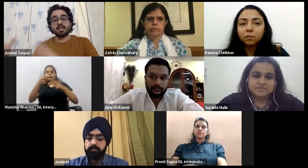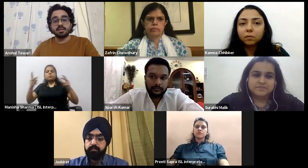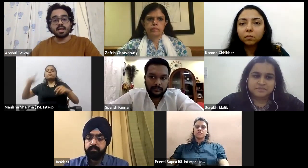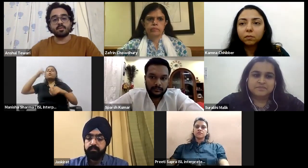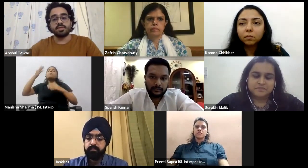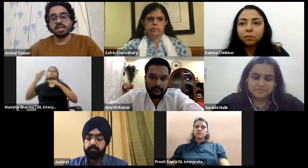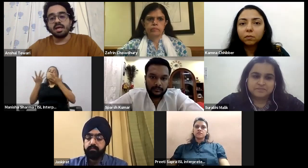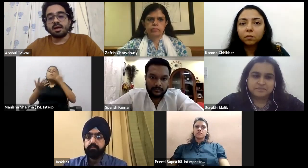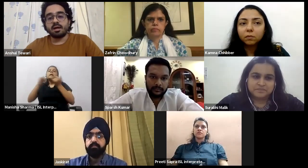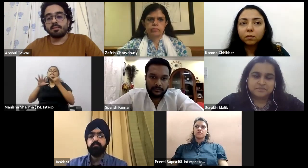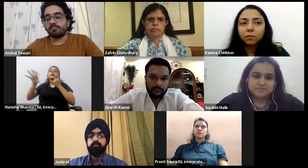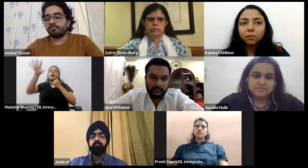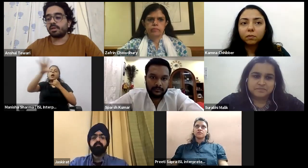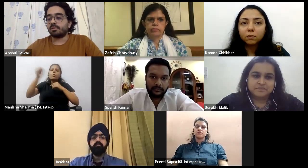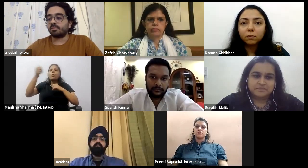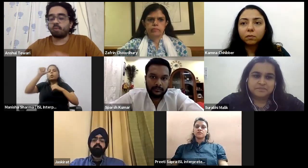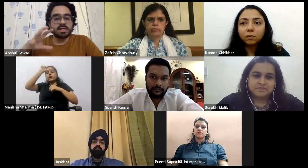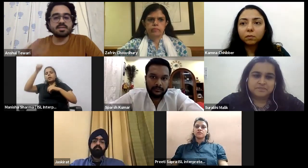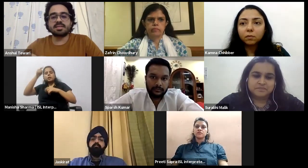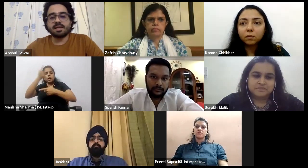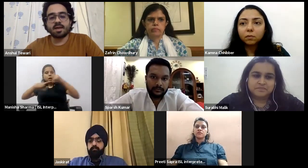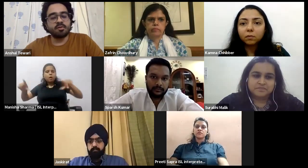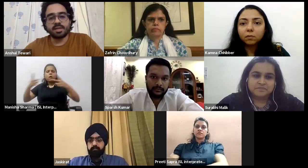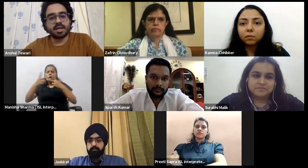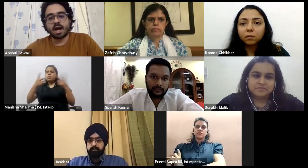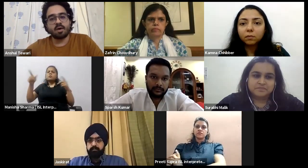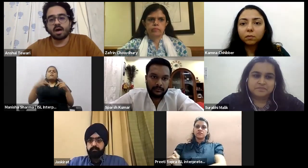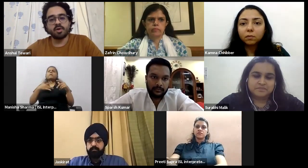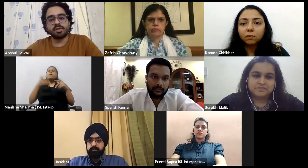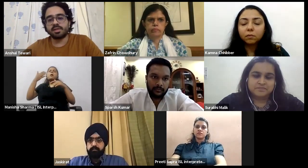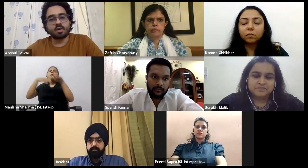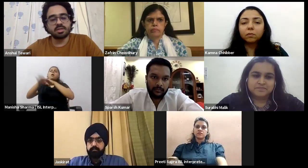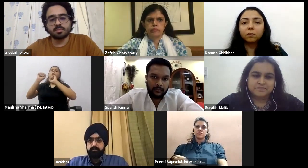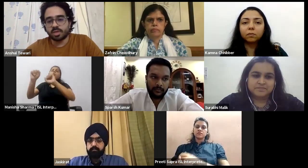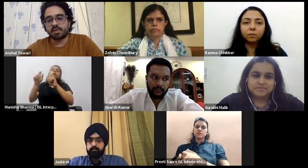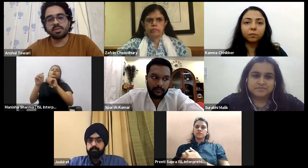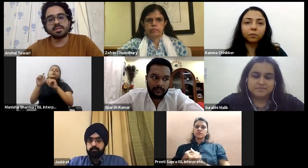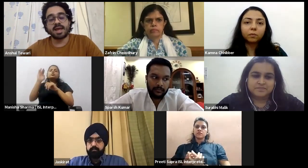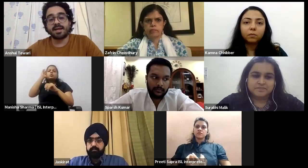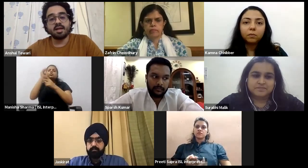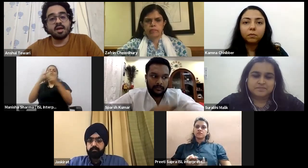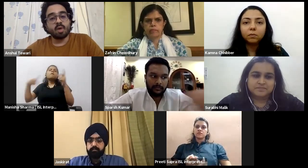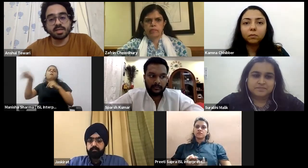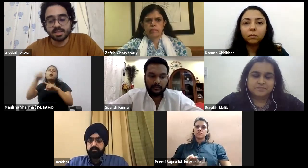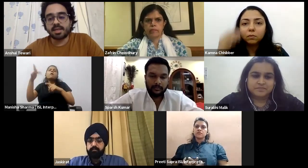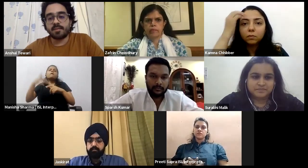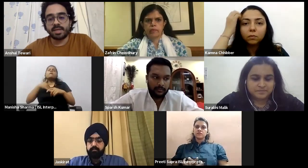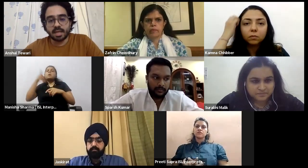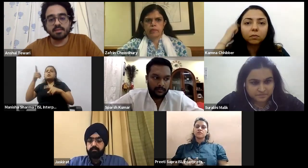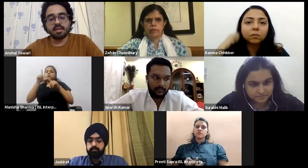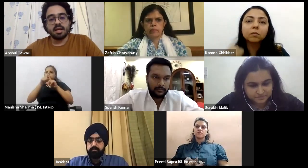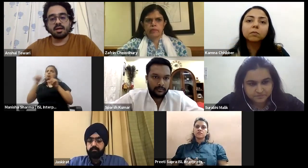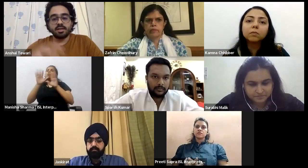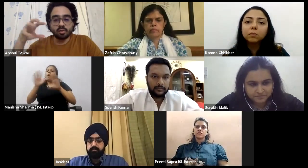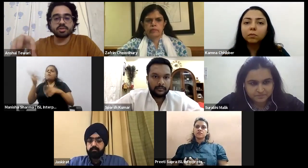maybe in Hindi language. What is the scene like over there? Like, how do you think they're contributing to this, and what is it that can be